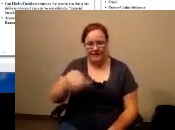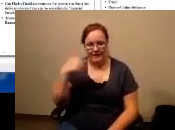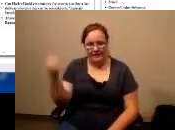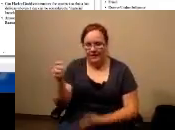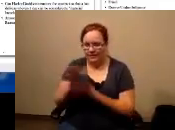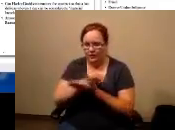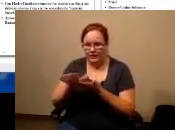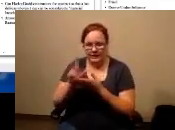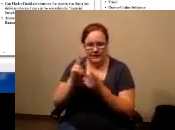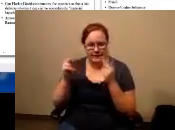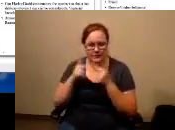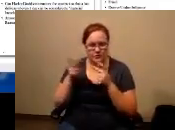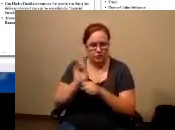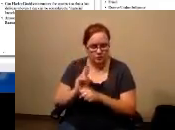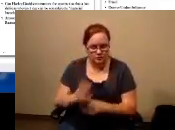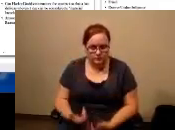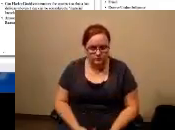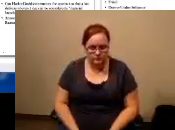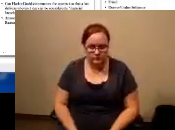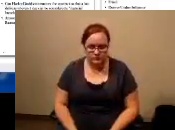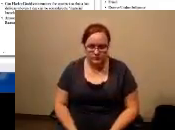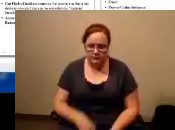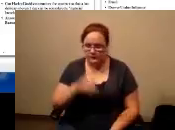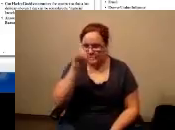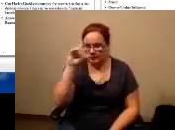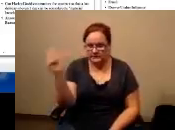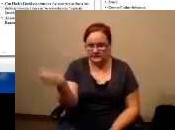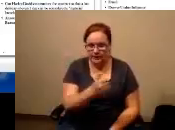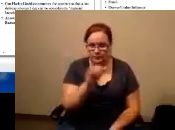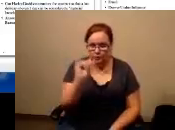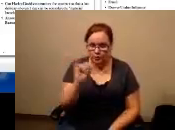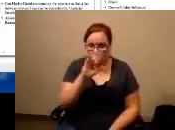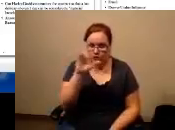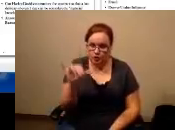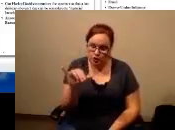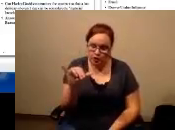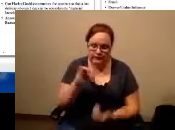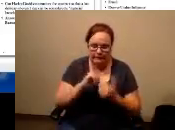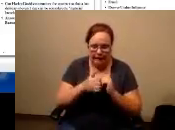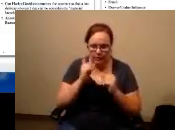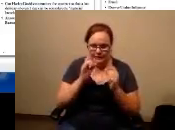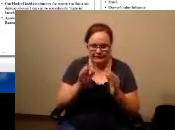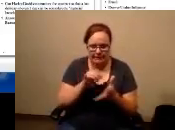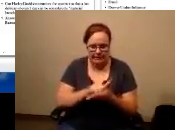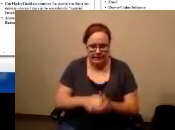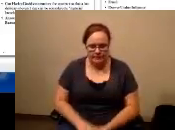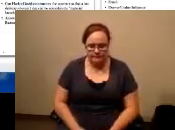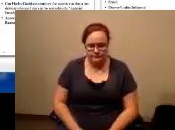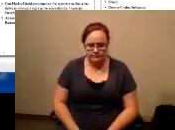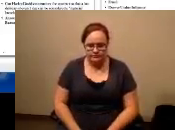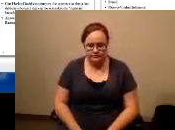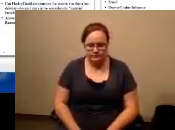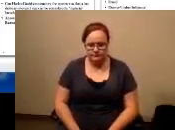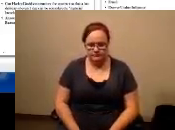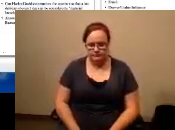cleaning service. It's up to the jury, ultimately, how to decide that.